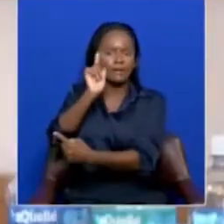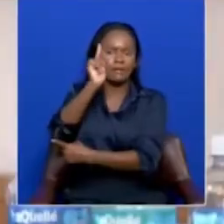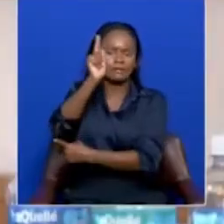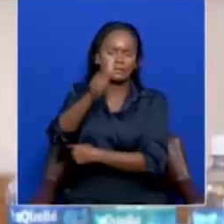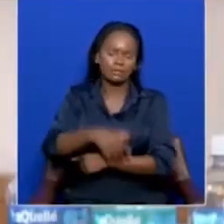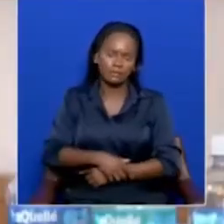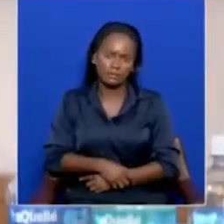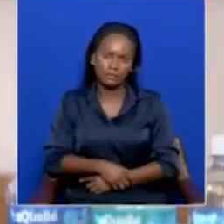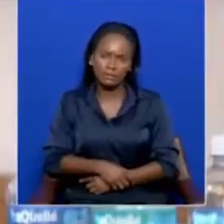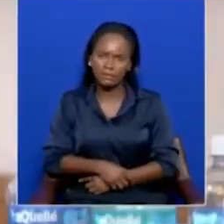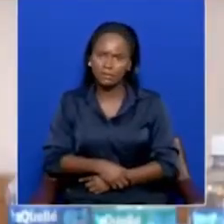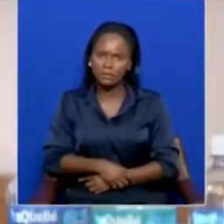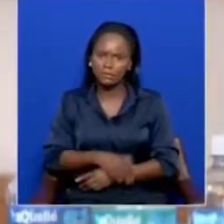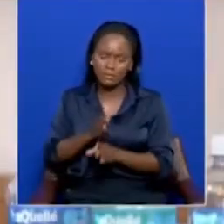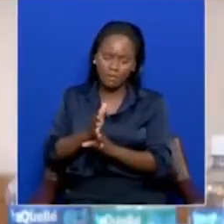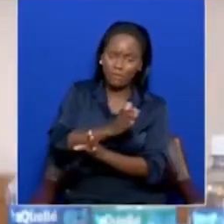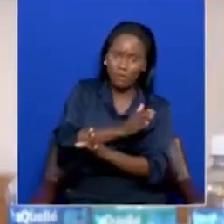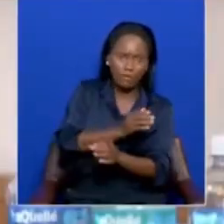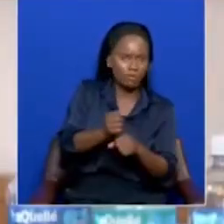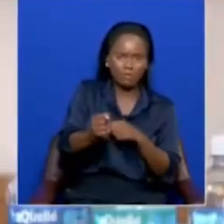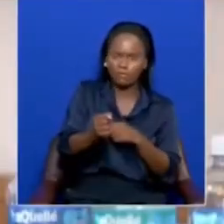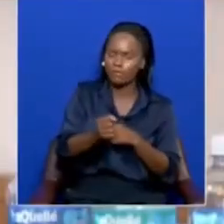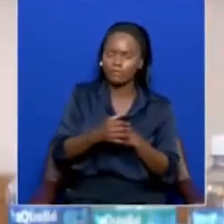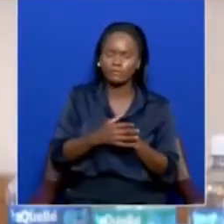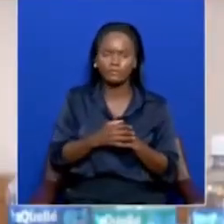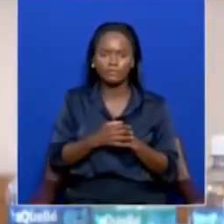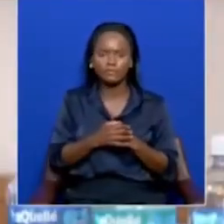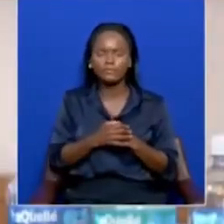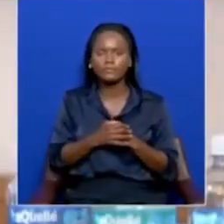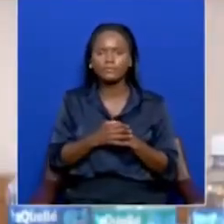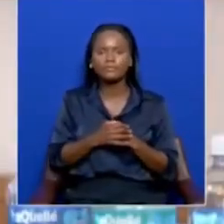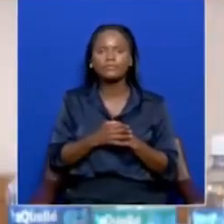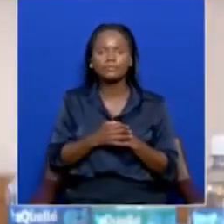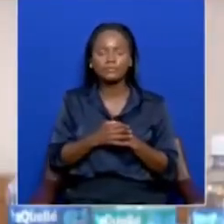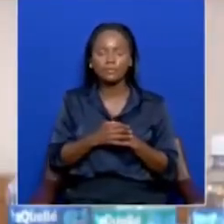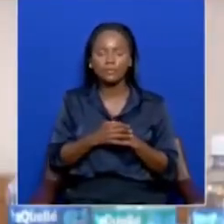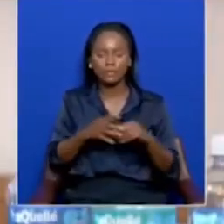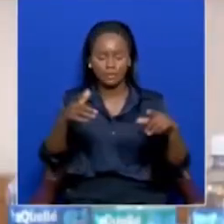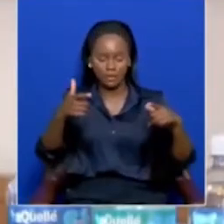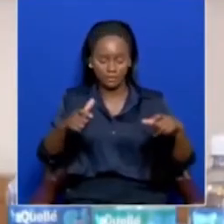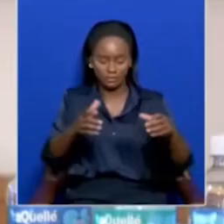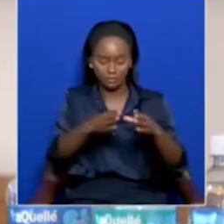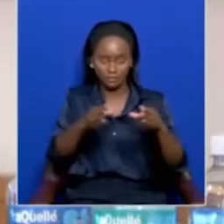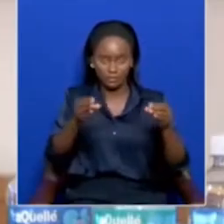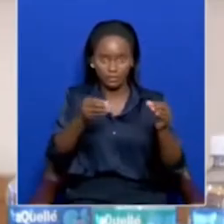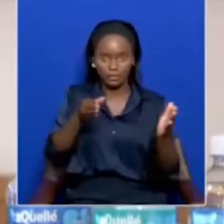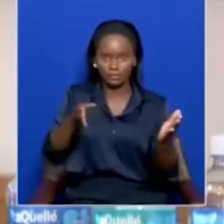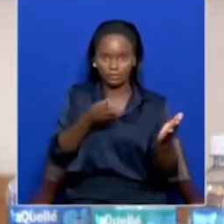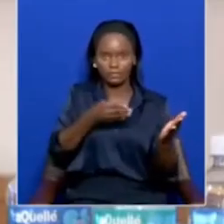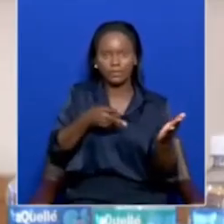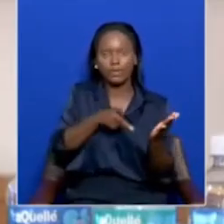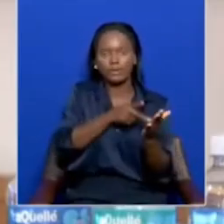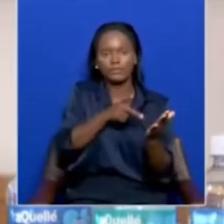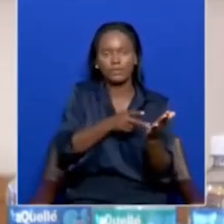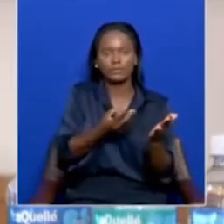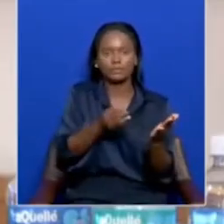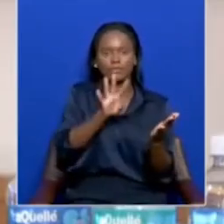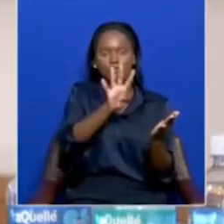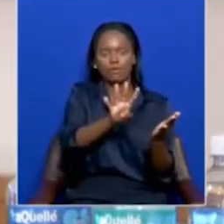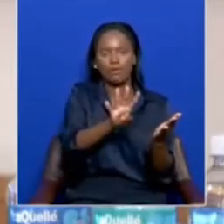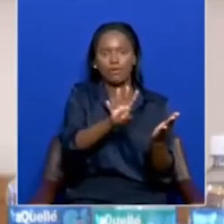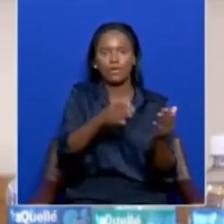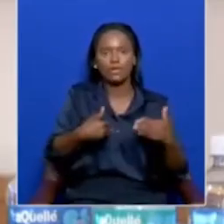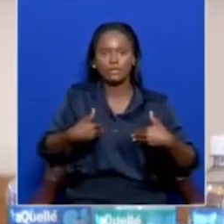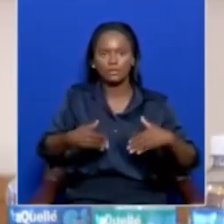And if we then could turn the page to the next page 4, starting at paragraph 11, if you could